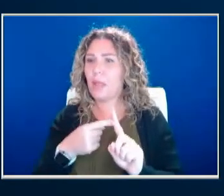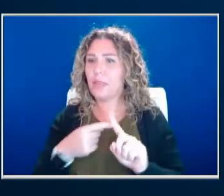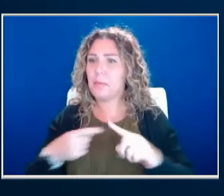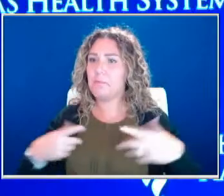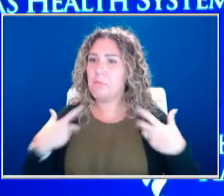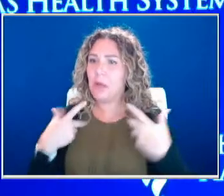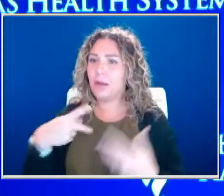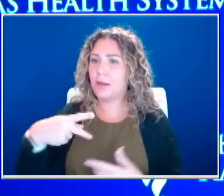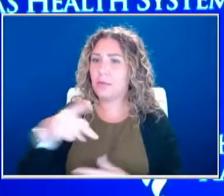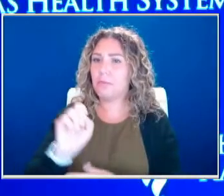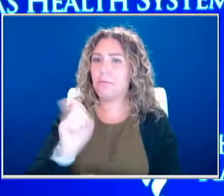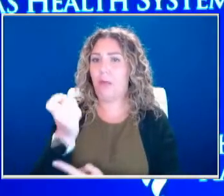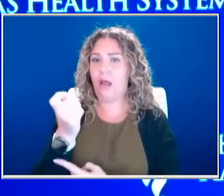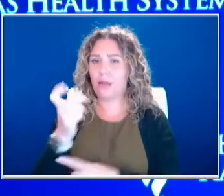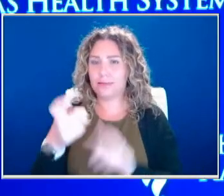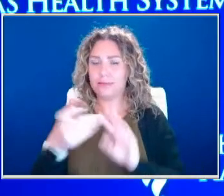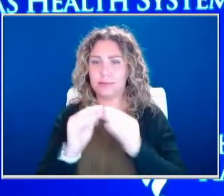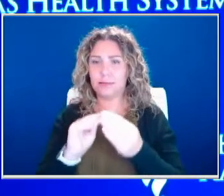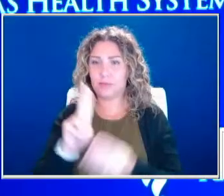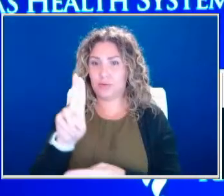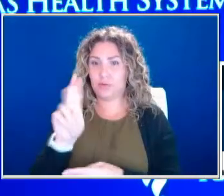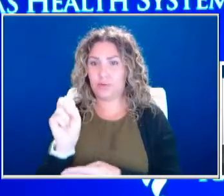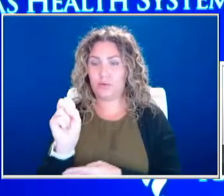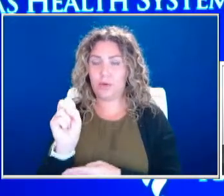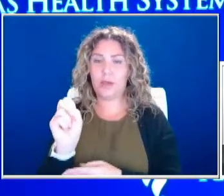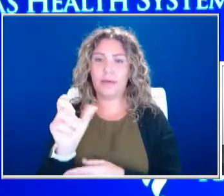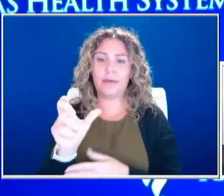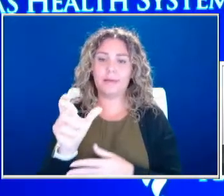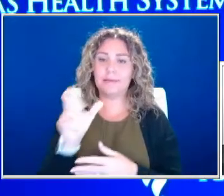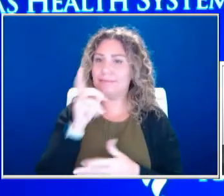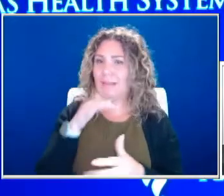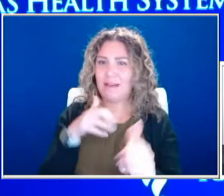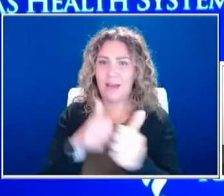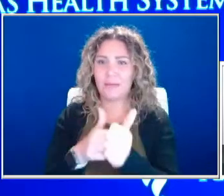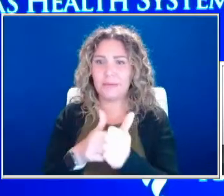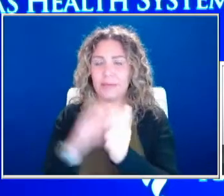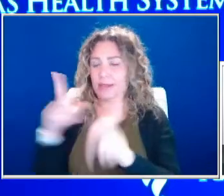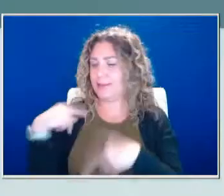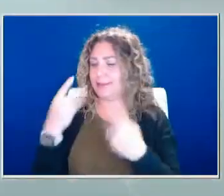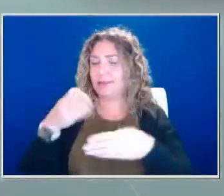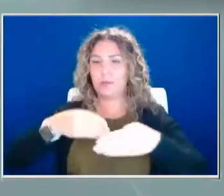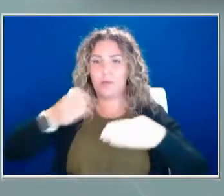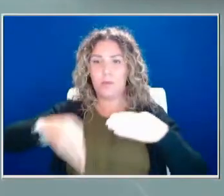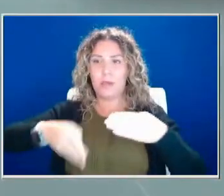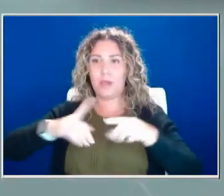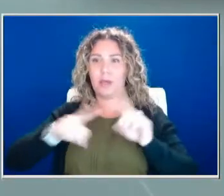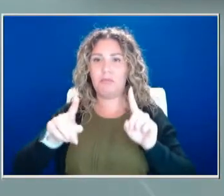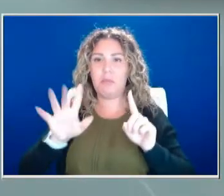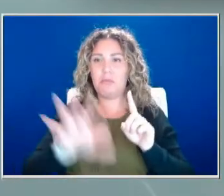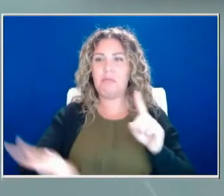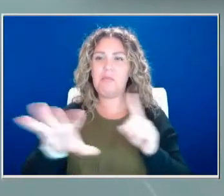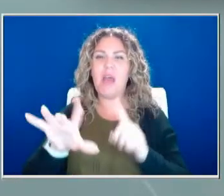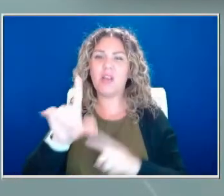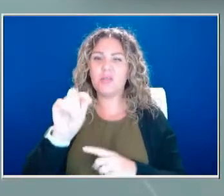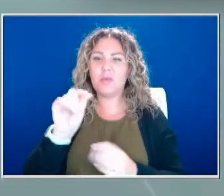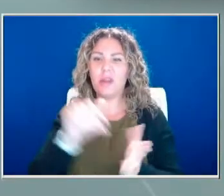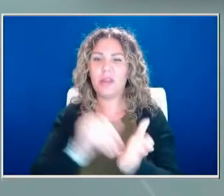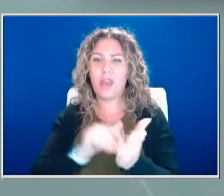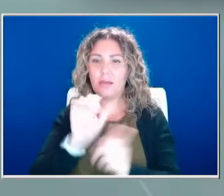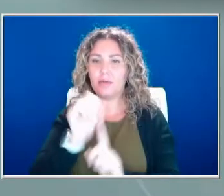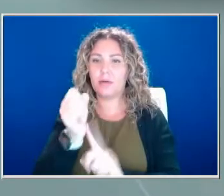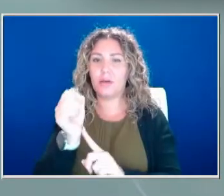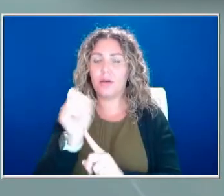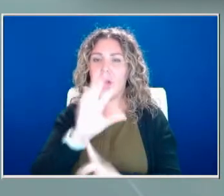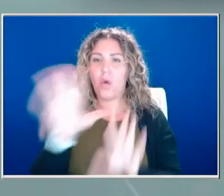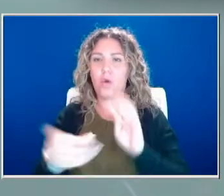Yeah, monkeypox in the U.S., again, numbers haven't been updated since the weekend, but it's about 20,000 cases. Overall, the